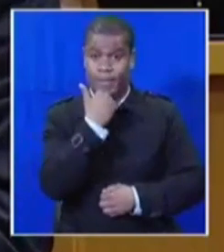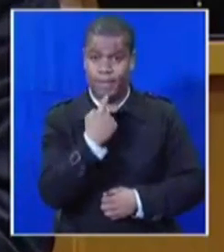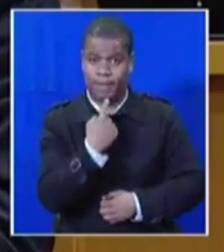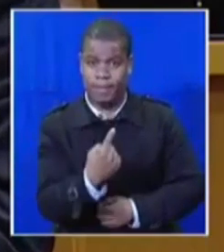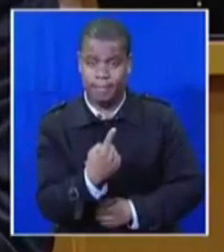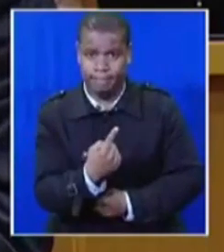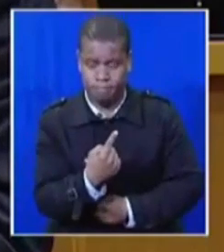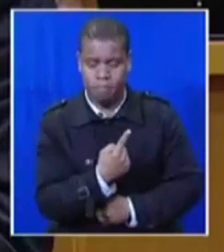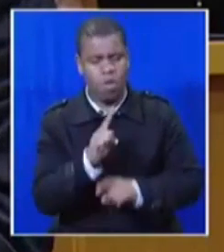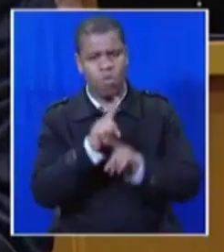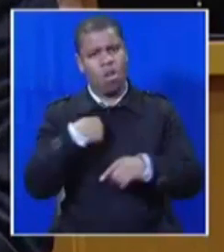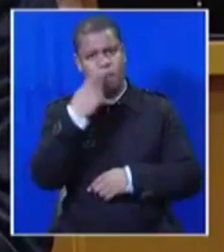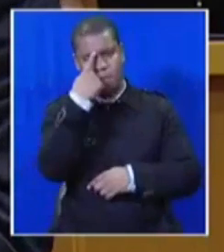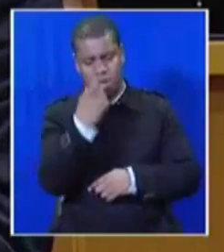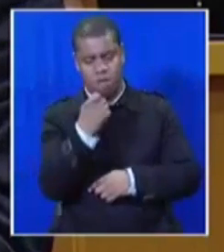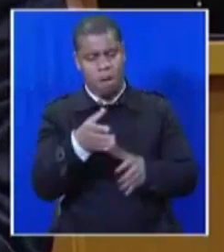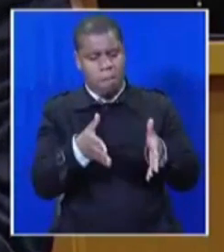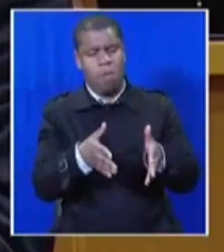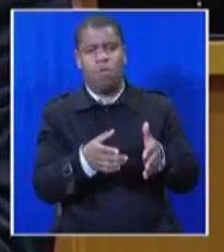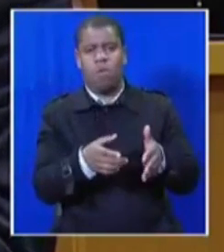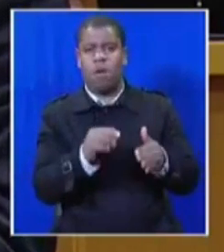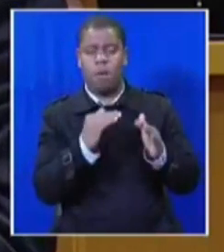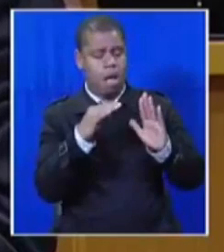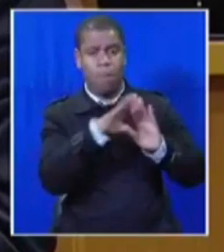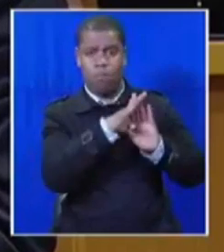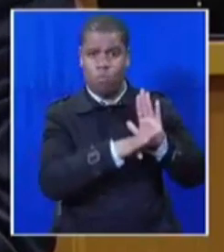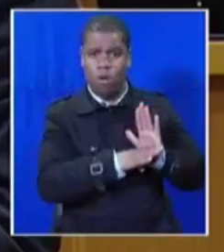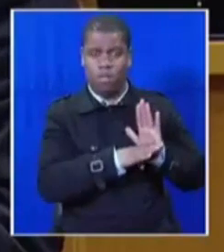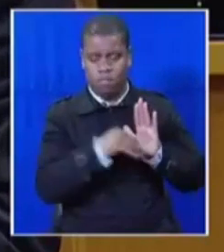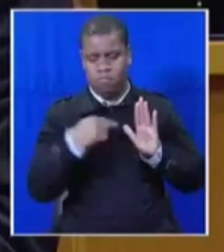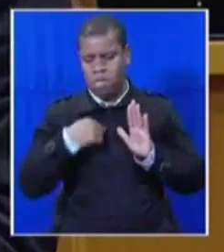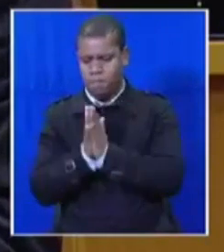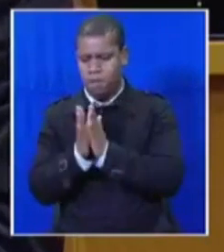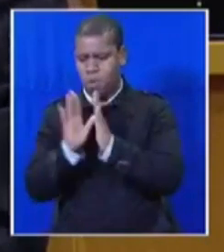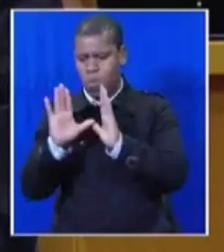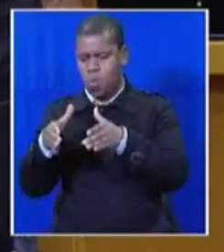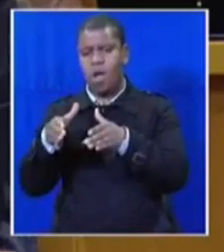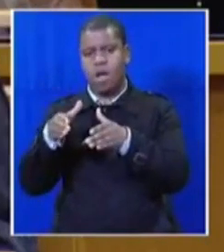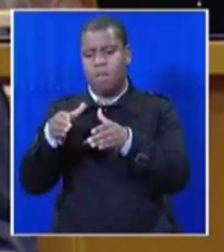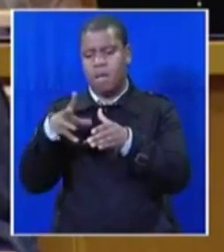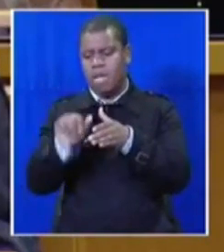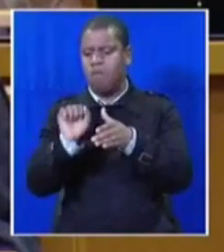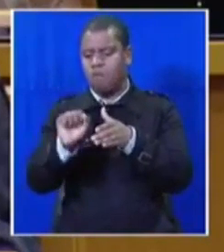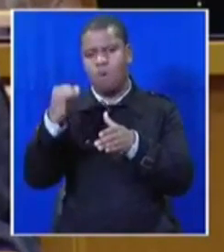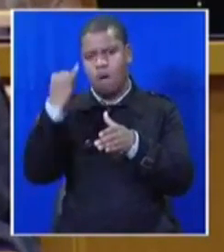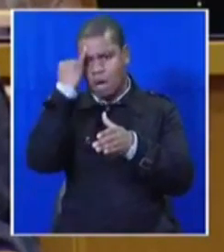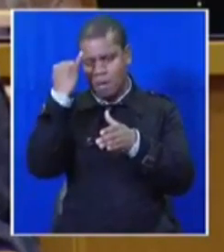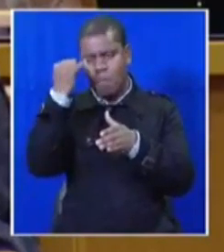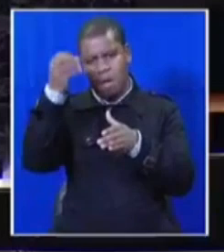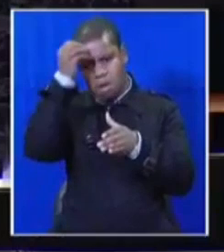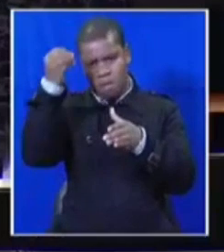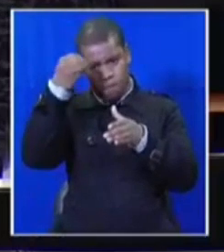don't believe that this has been the correct application of the rules, and I would like the Democratic Alliance's view placed on the record. Thank you.